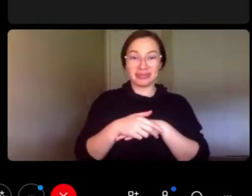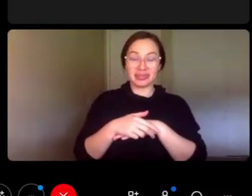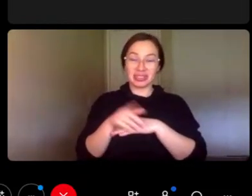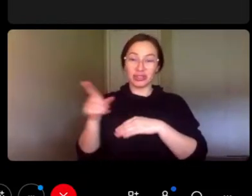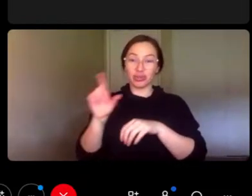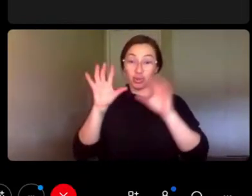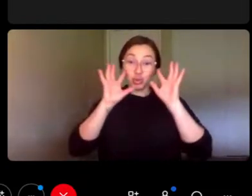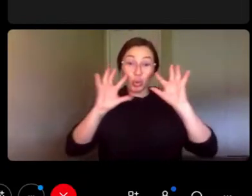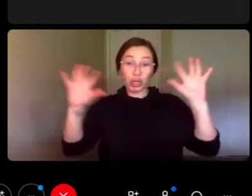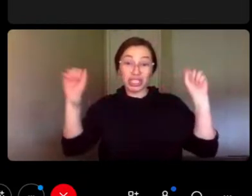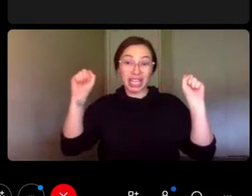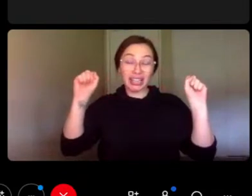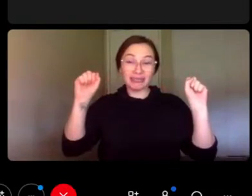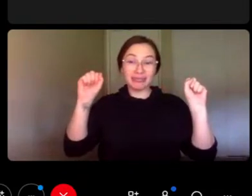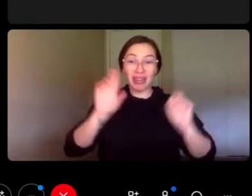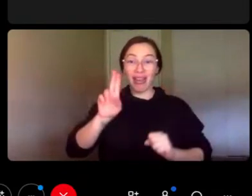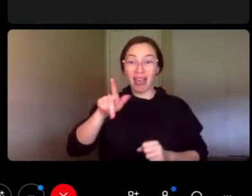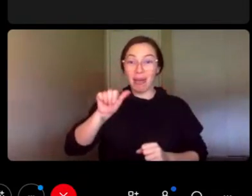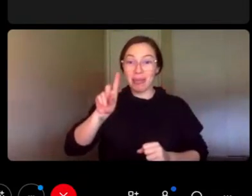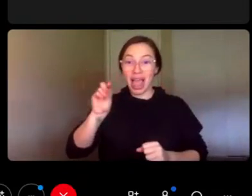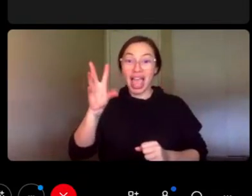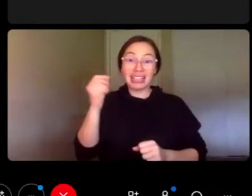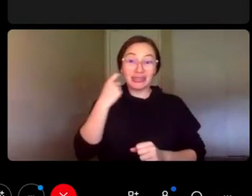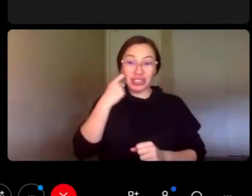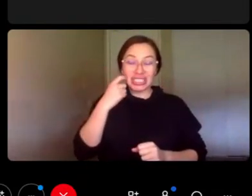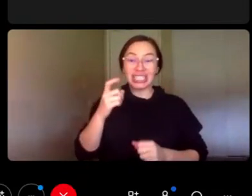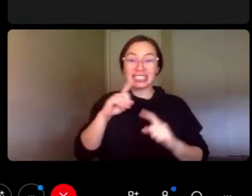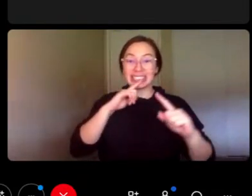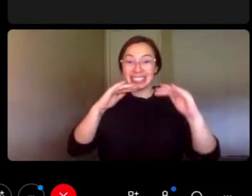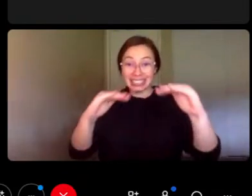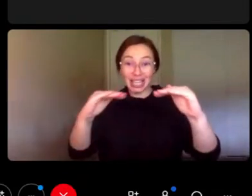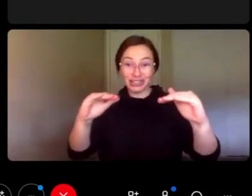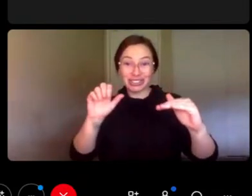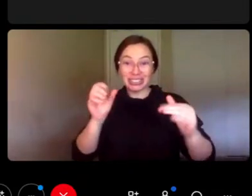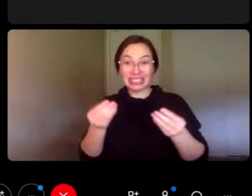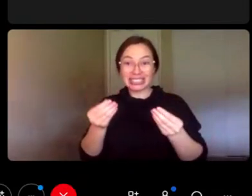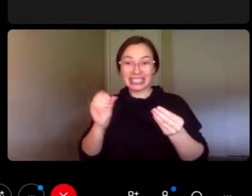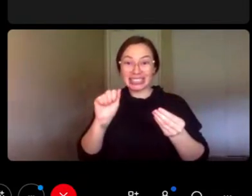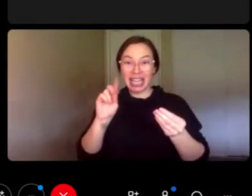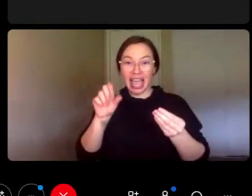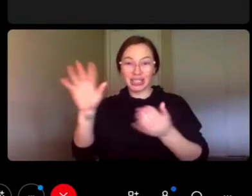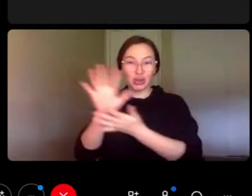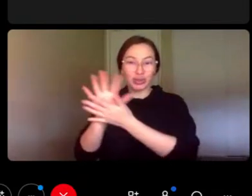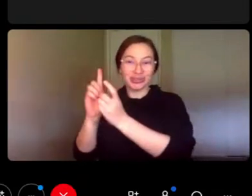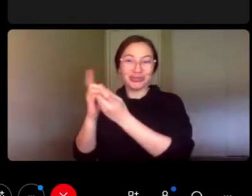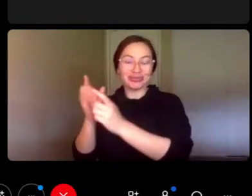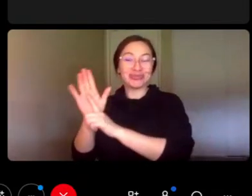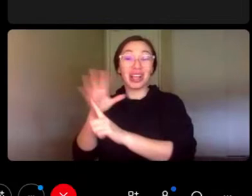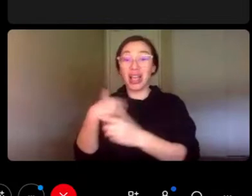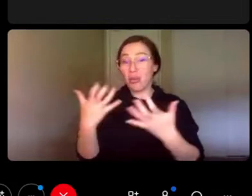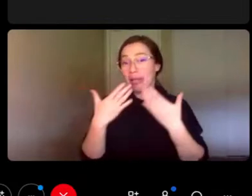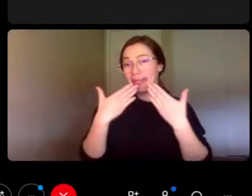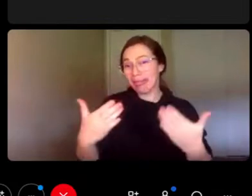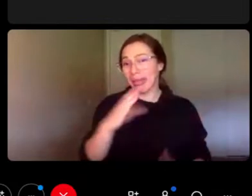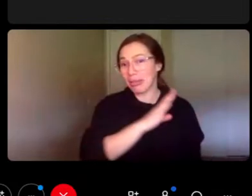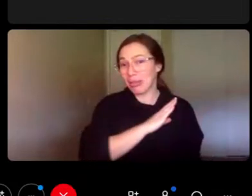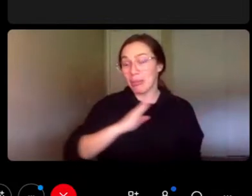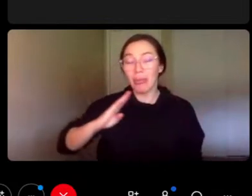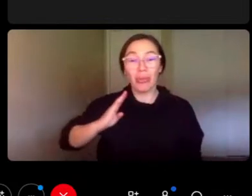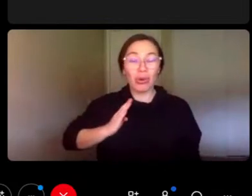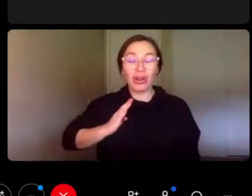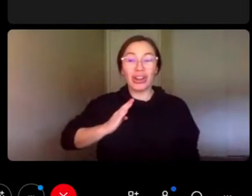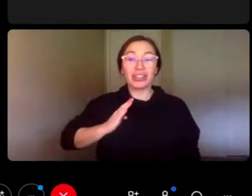he was superintendent Upland and recently Desert Sands. And I just wanted to thank the board